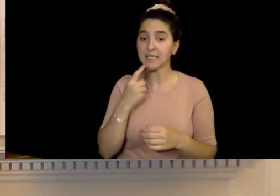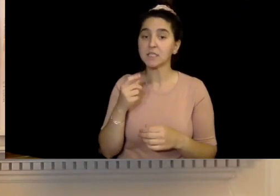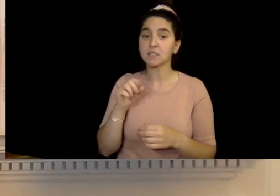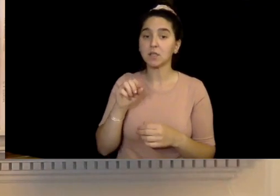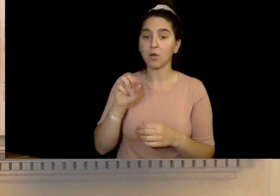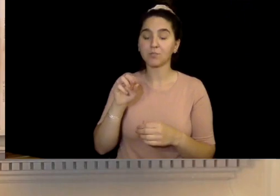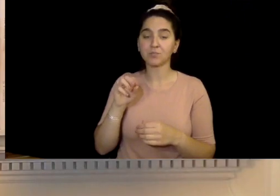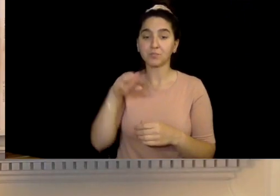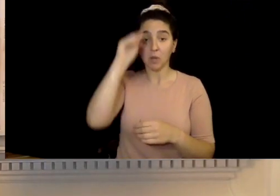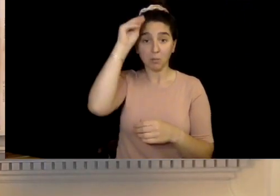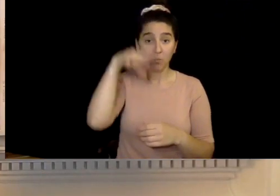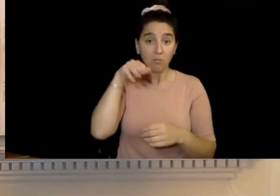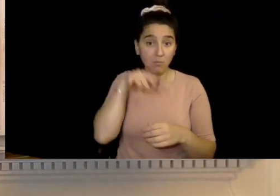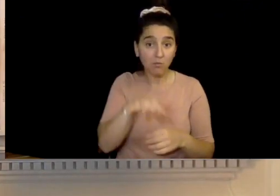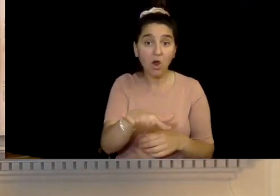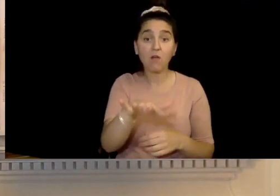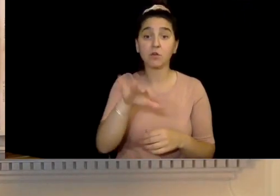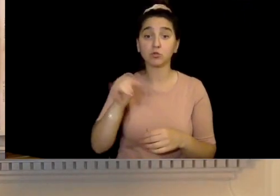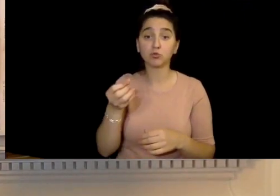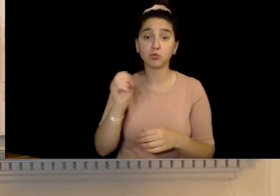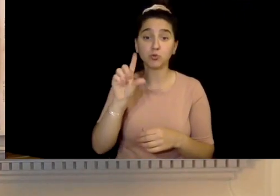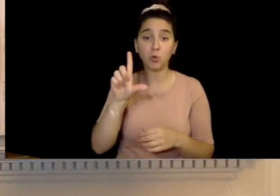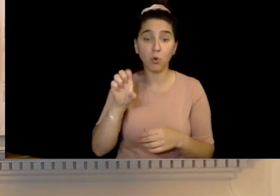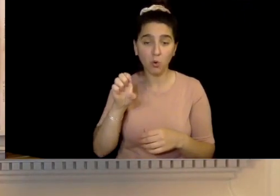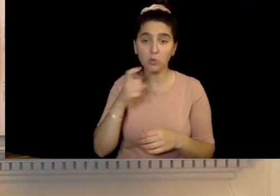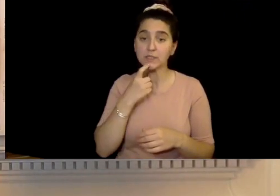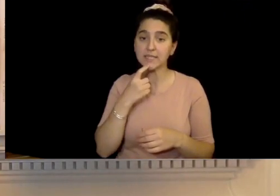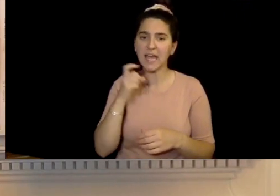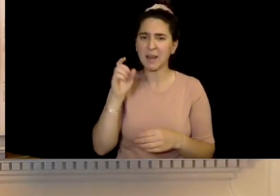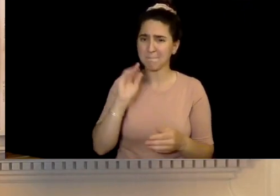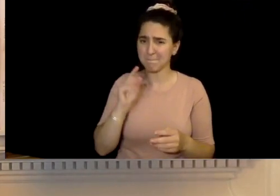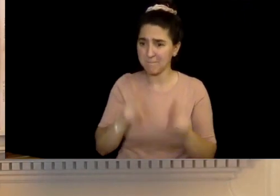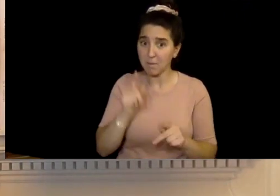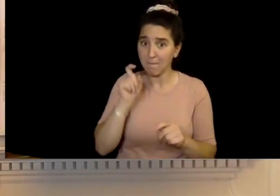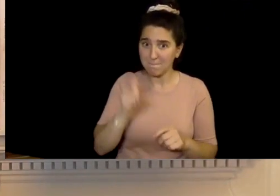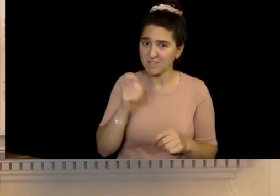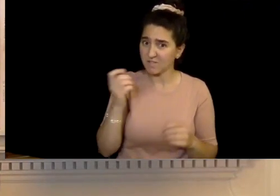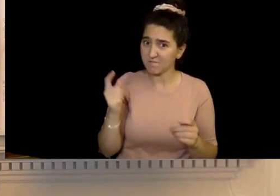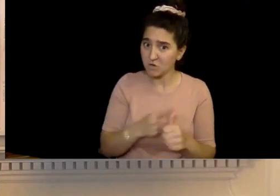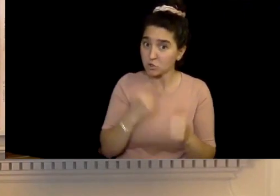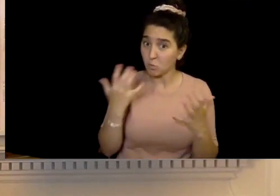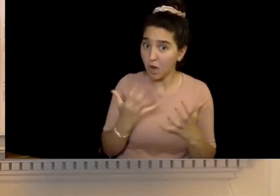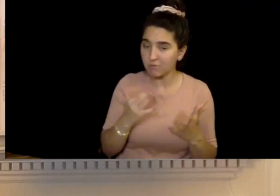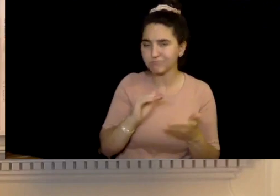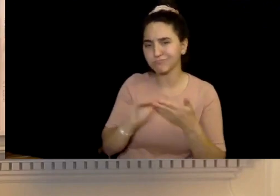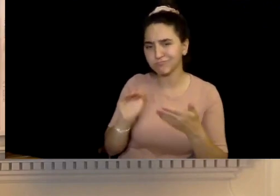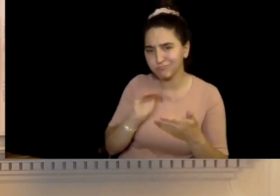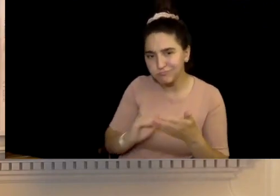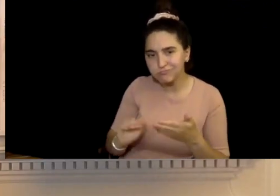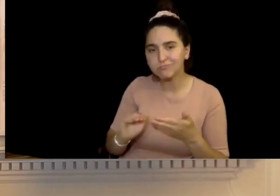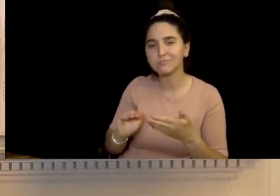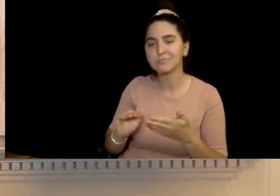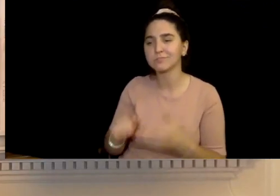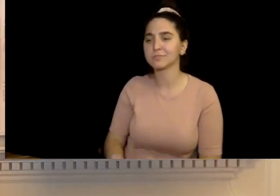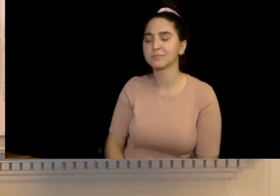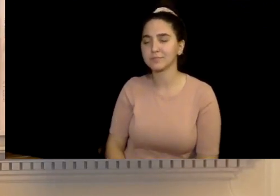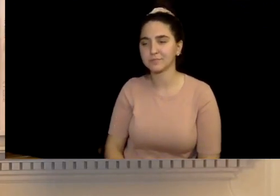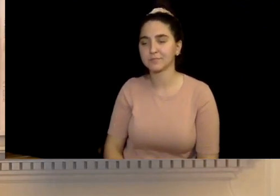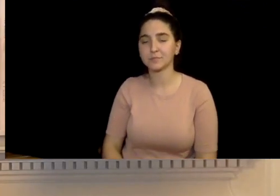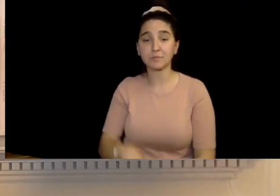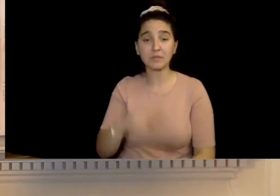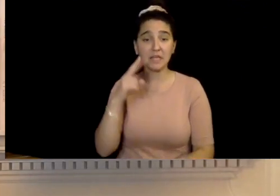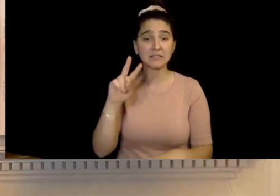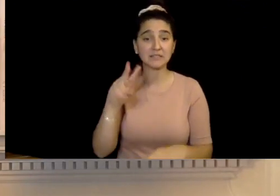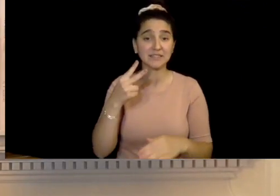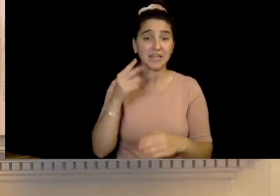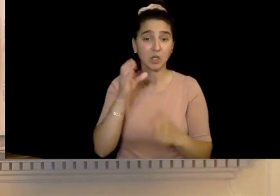the prophet Joel, who says that before the Spirit of God pours out, people must first repent. The second chapter of the book of